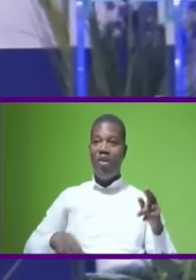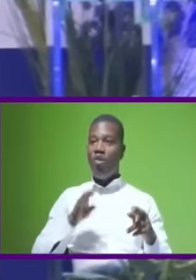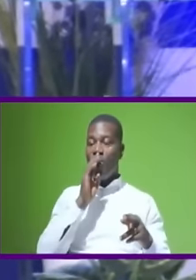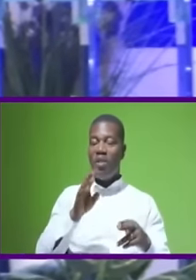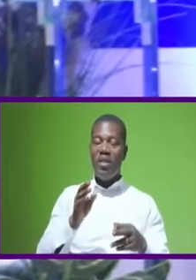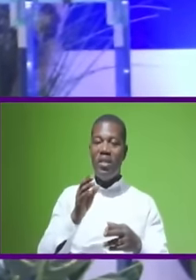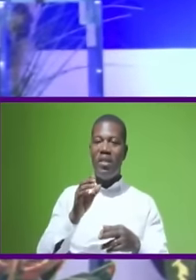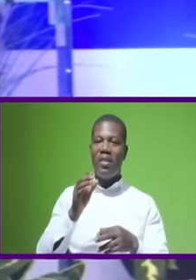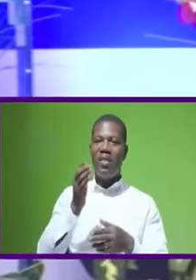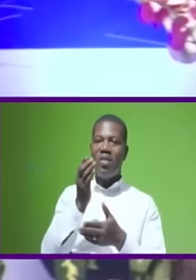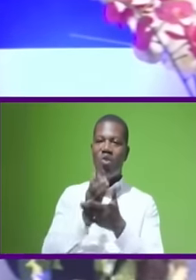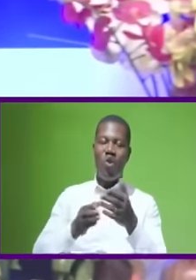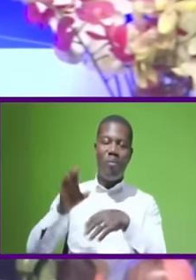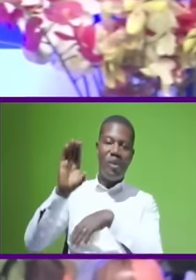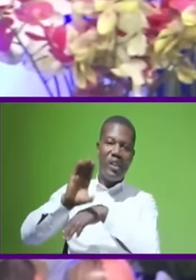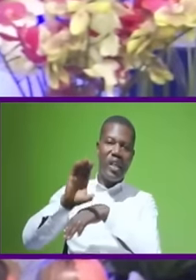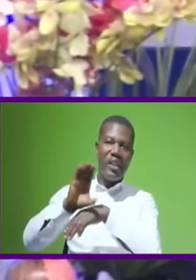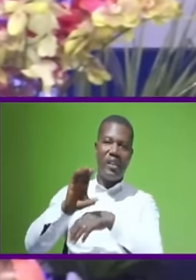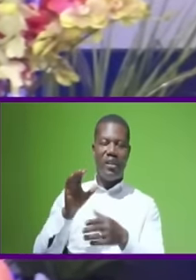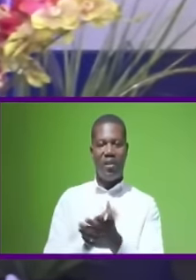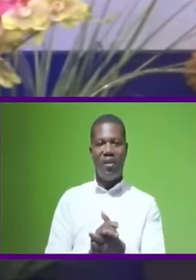As a bush,